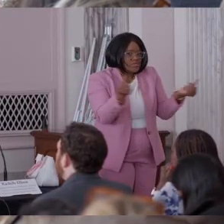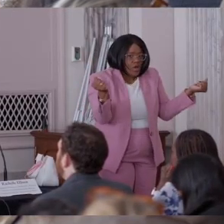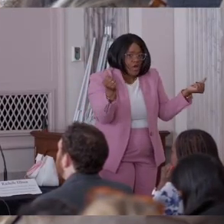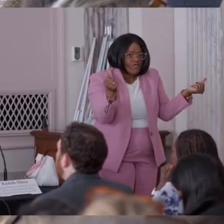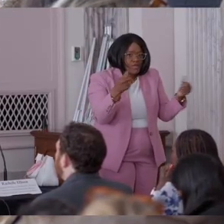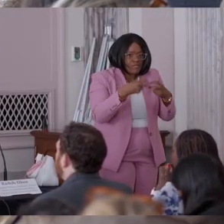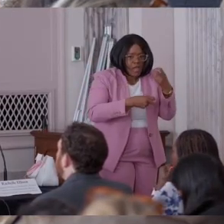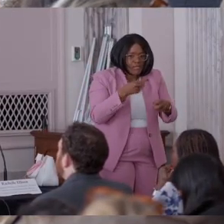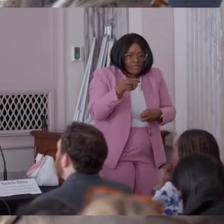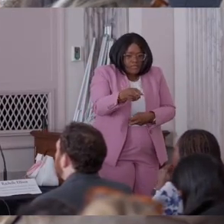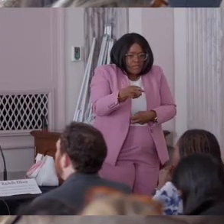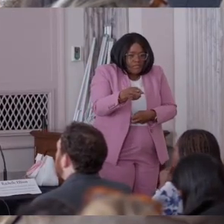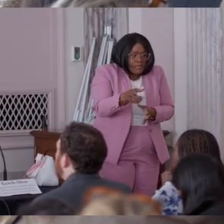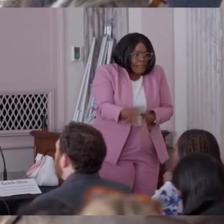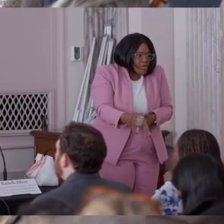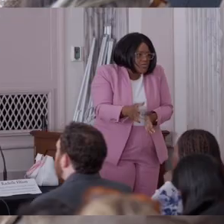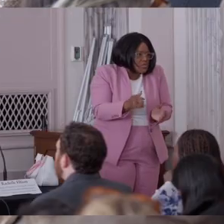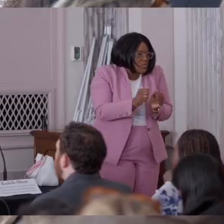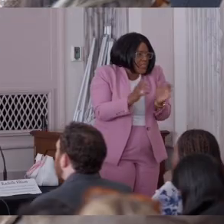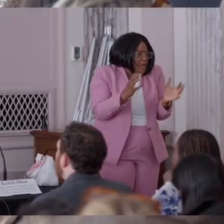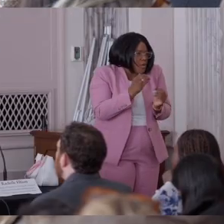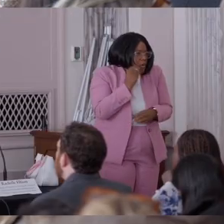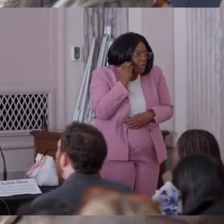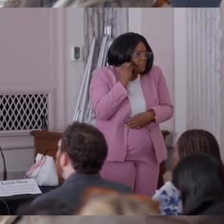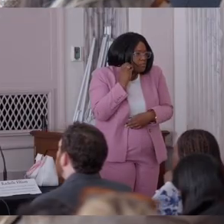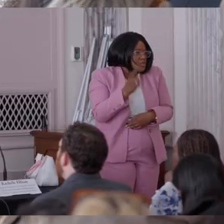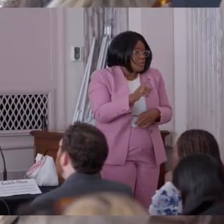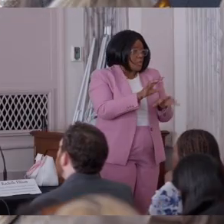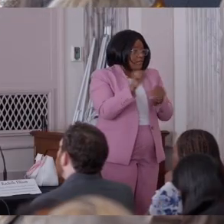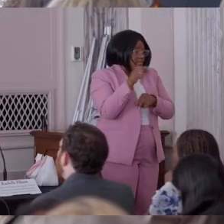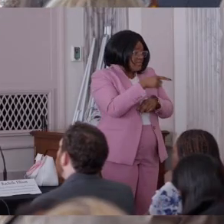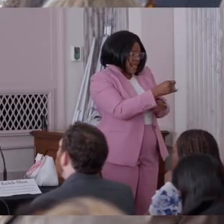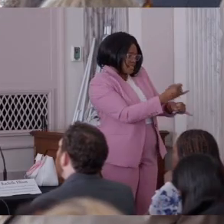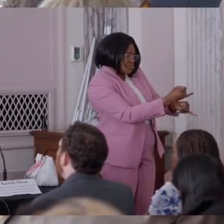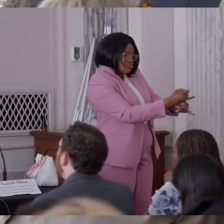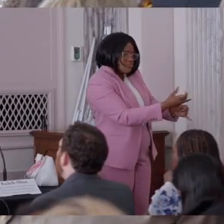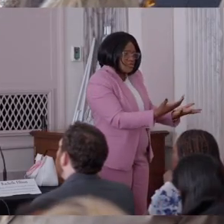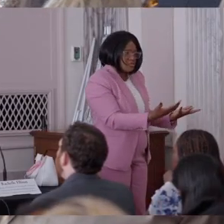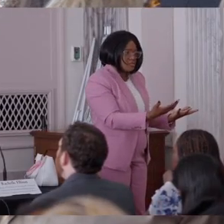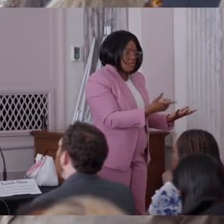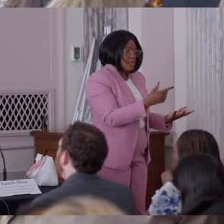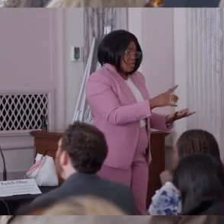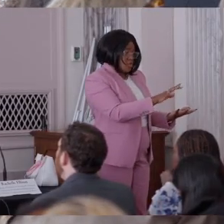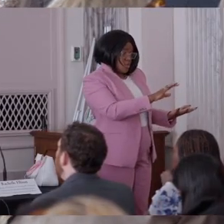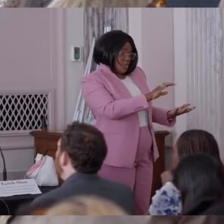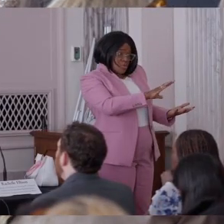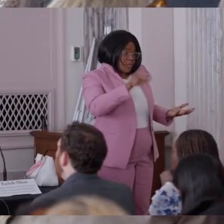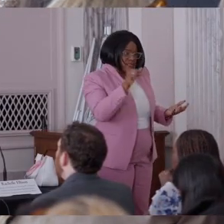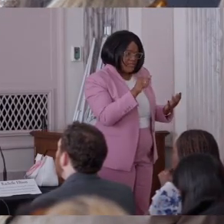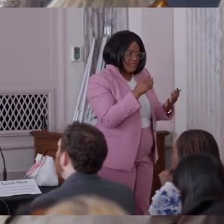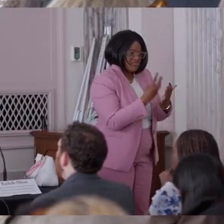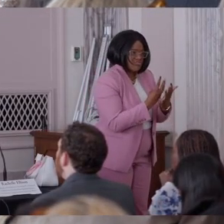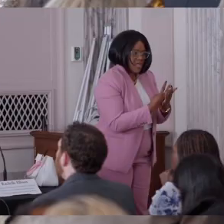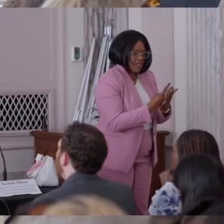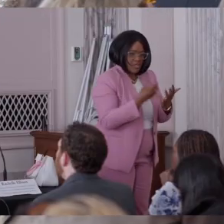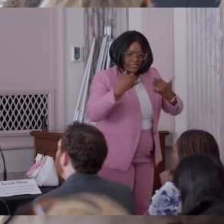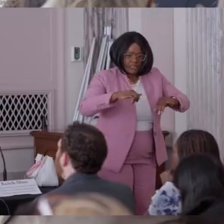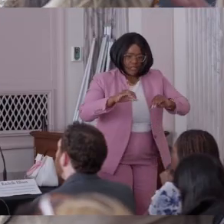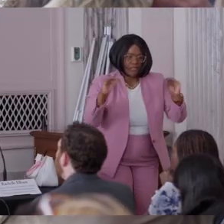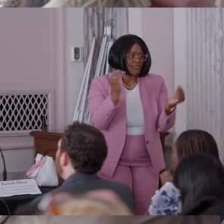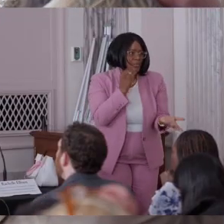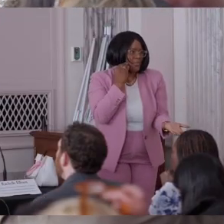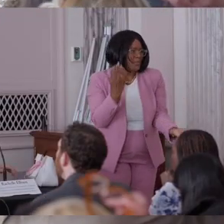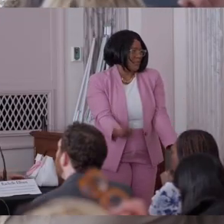homelessness. Once you leave an involuntary institutionalized placement, once you leave jail, you're still